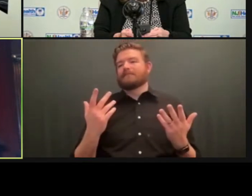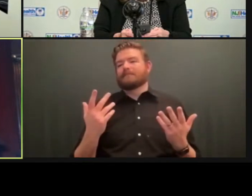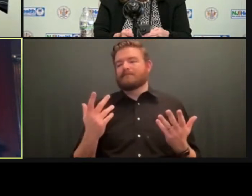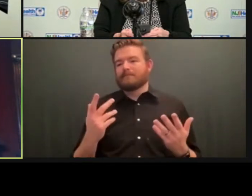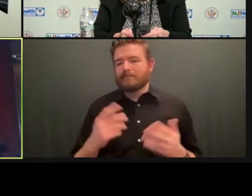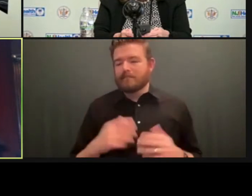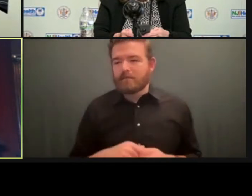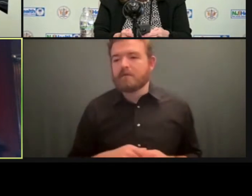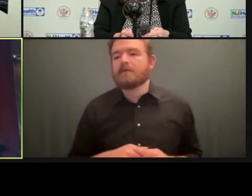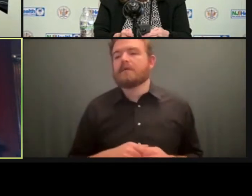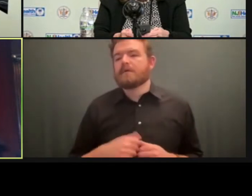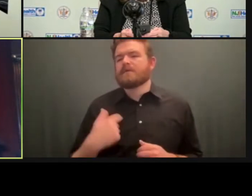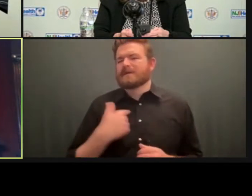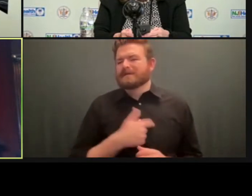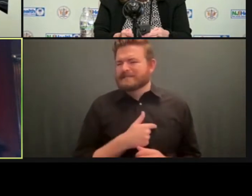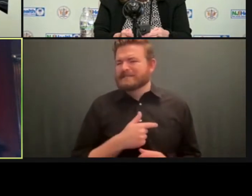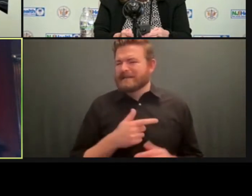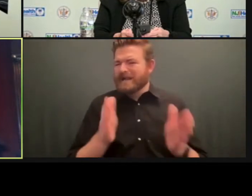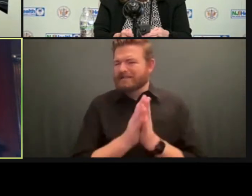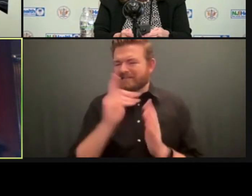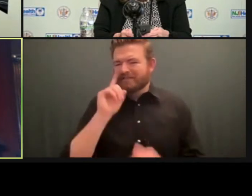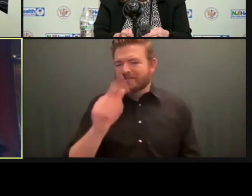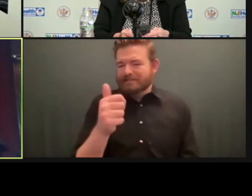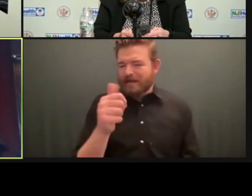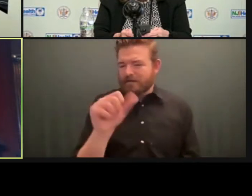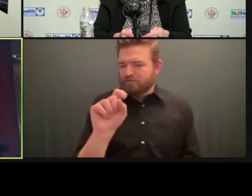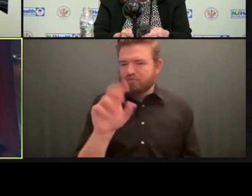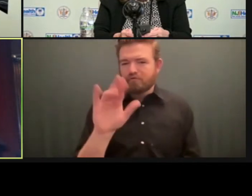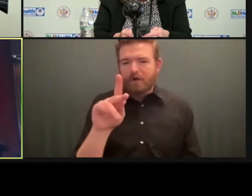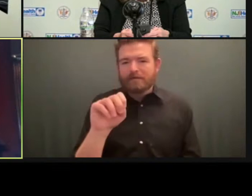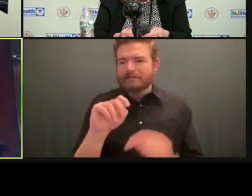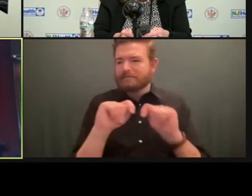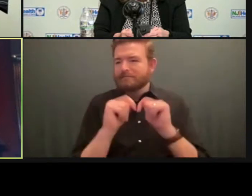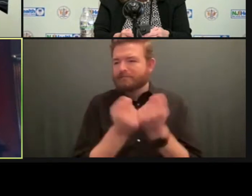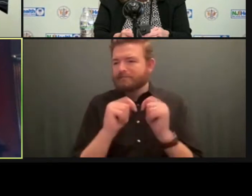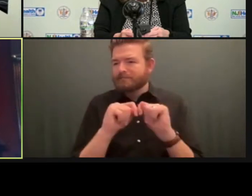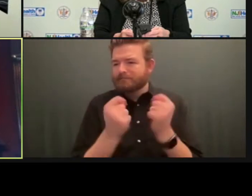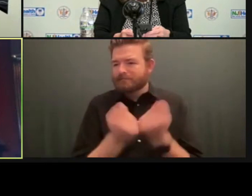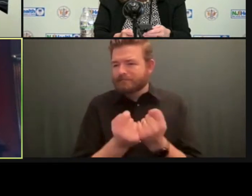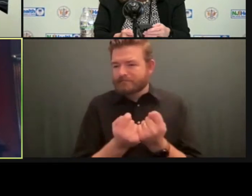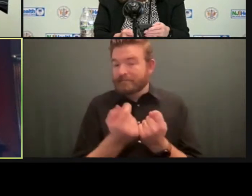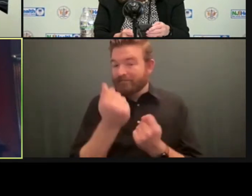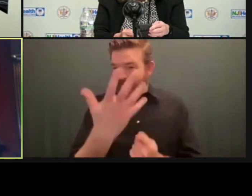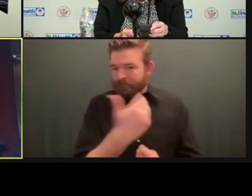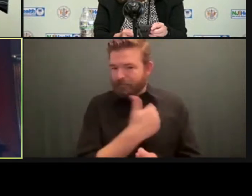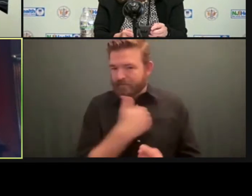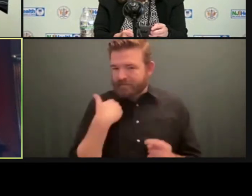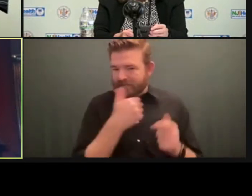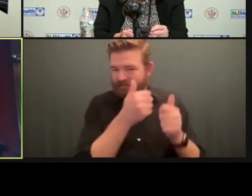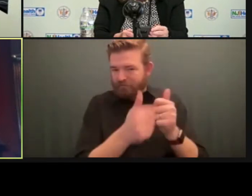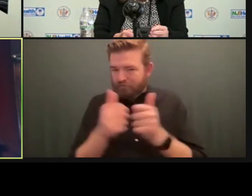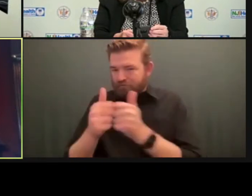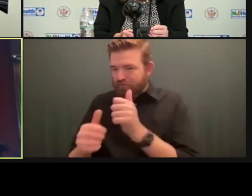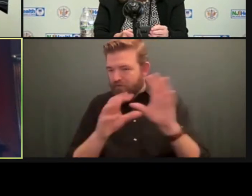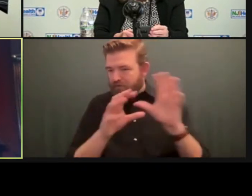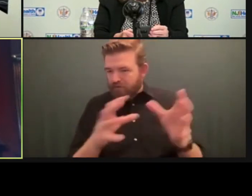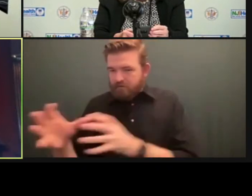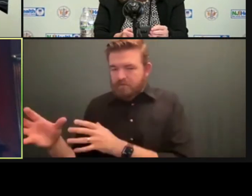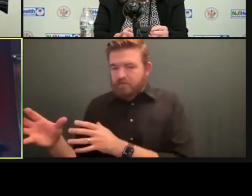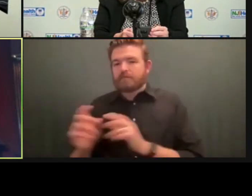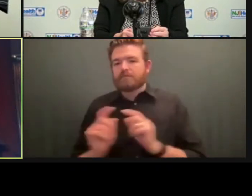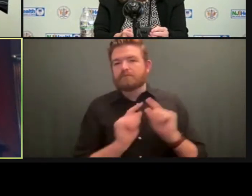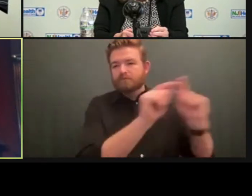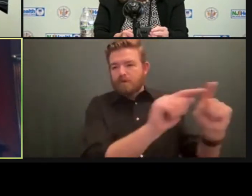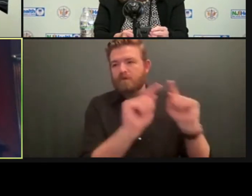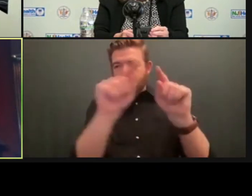to literally go and do those rounds. We hope that 150 person request that we put